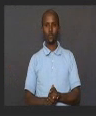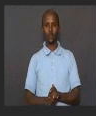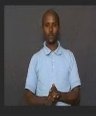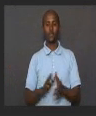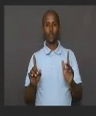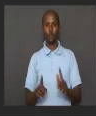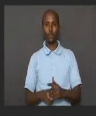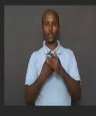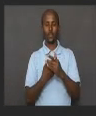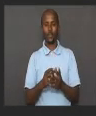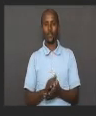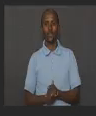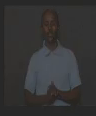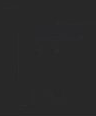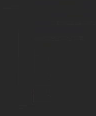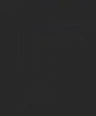Begin.